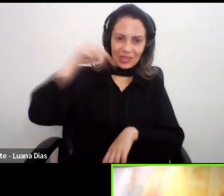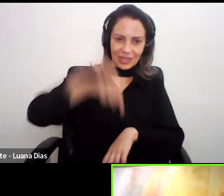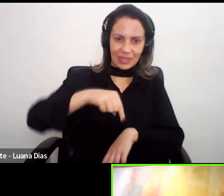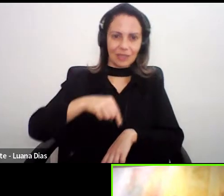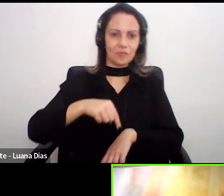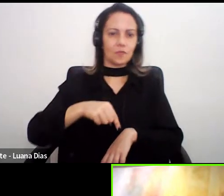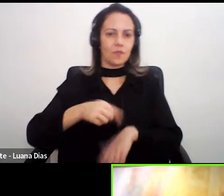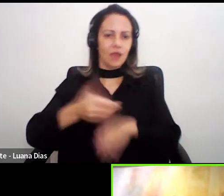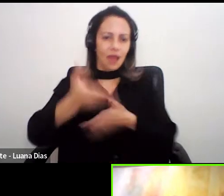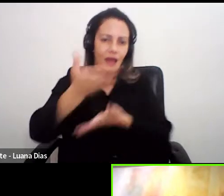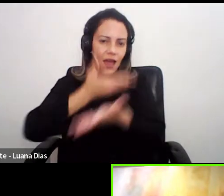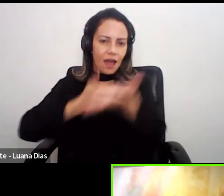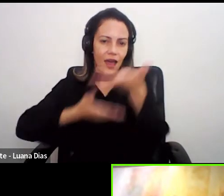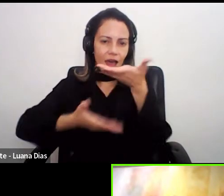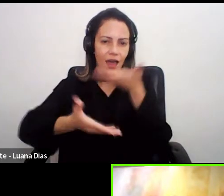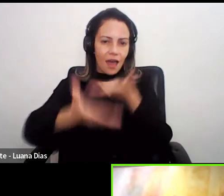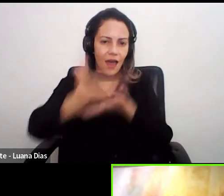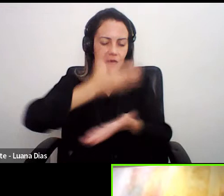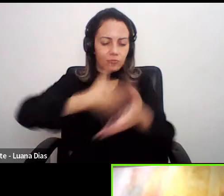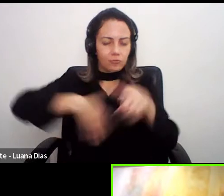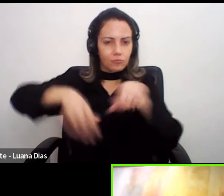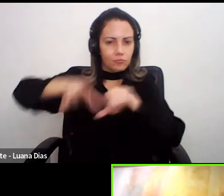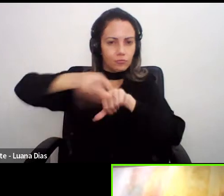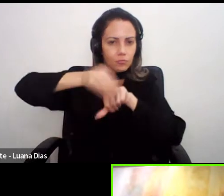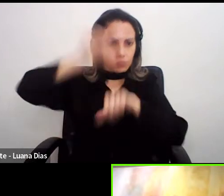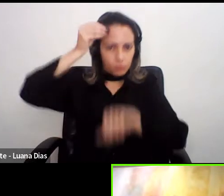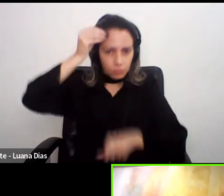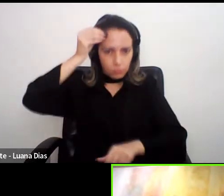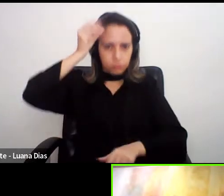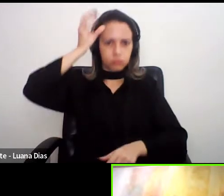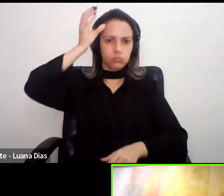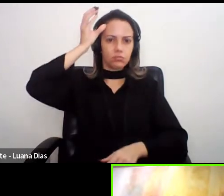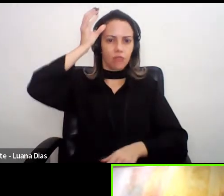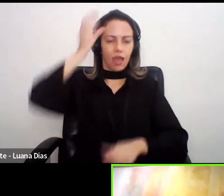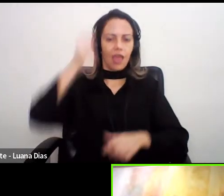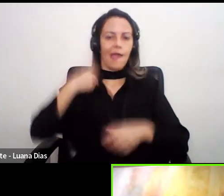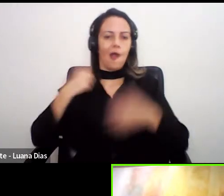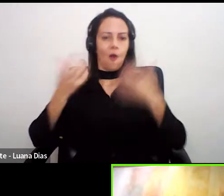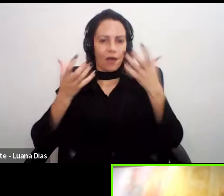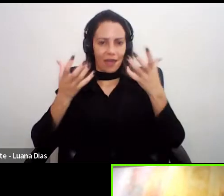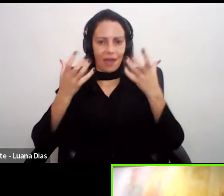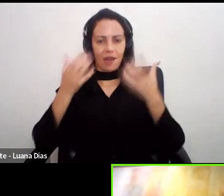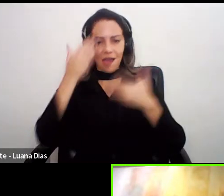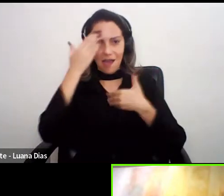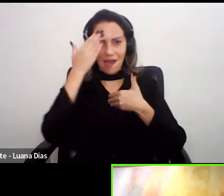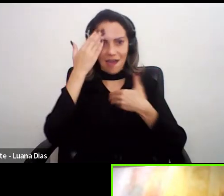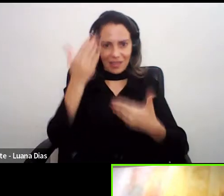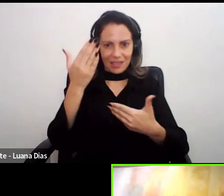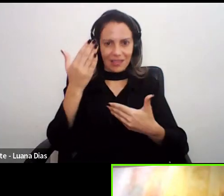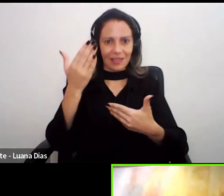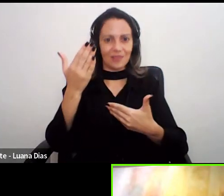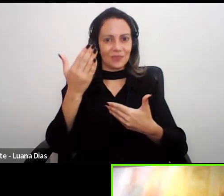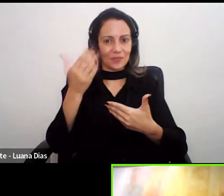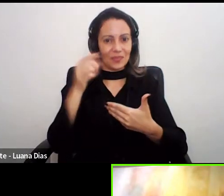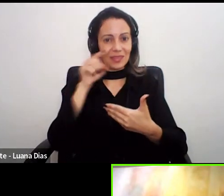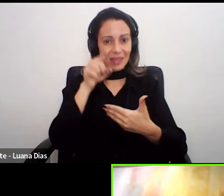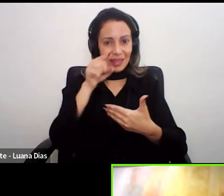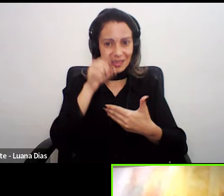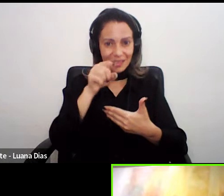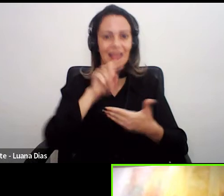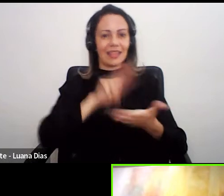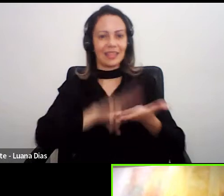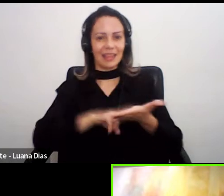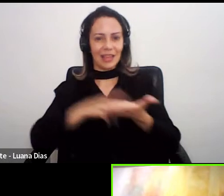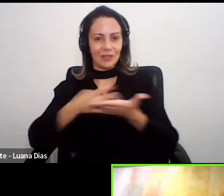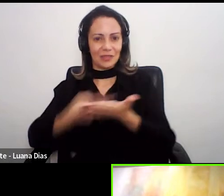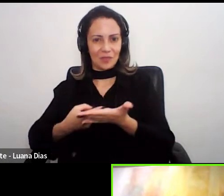doubly want to thank you for going to the trouble of translation. It seems like a really lot of trouble to bring me